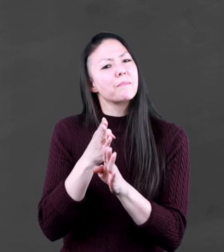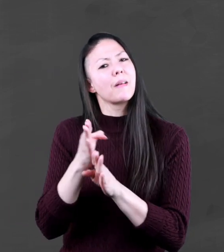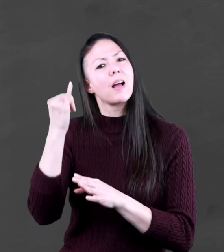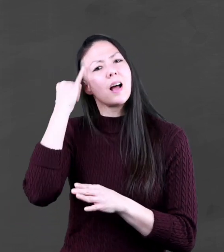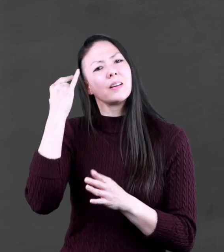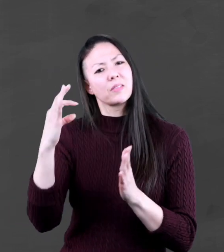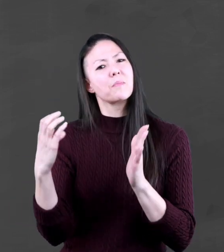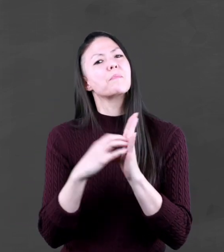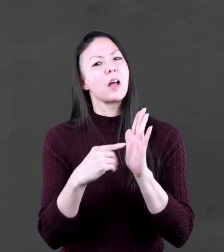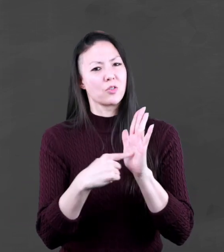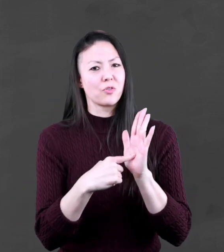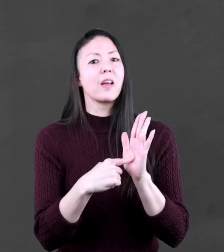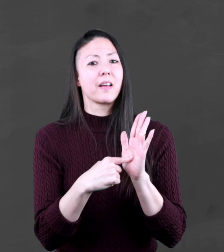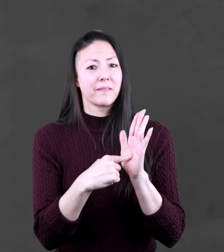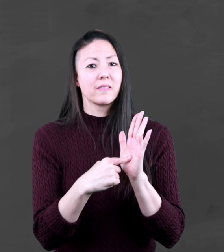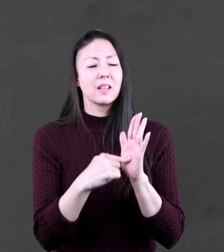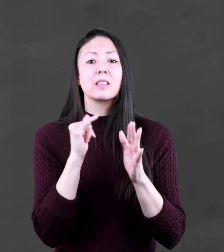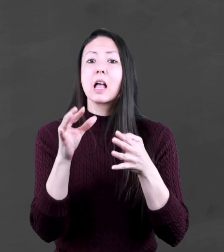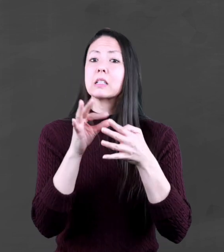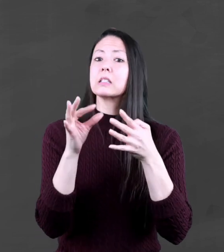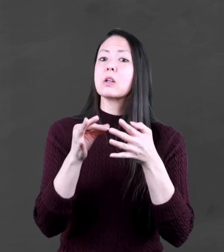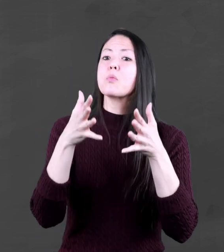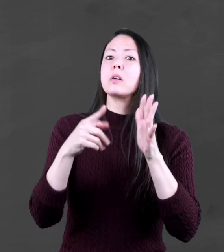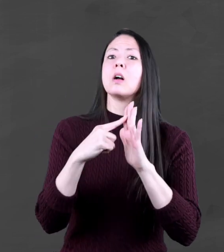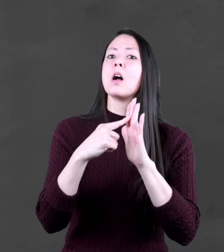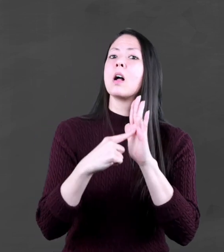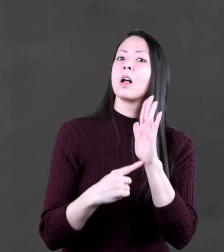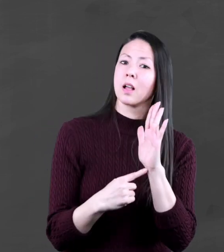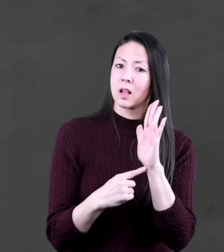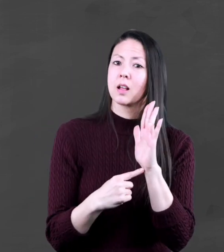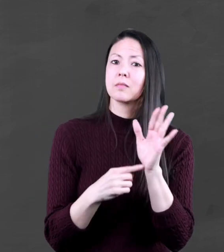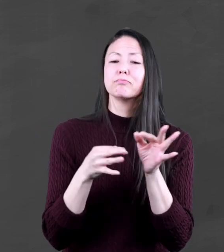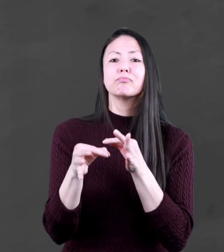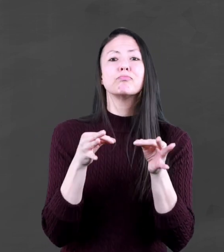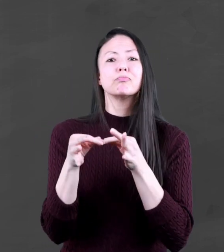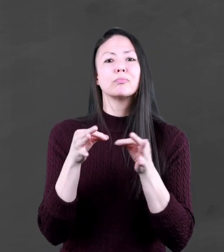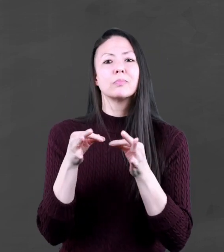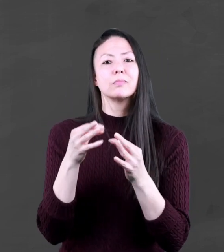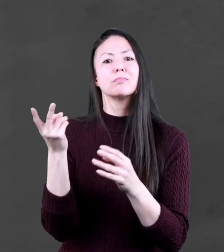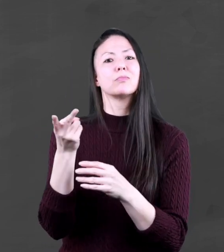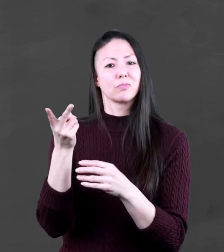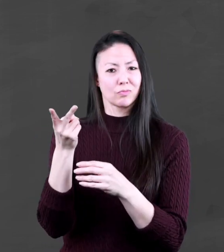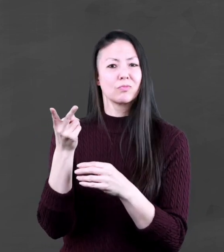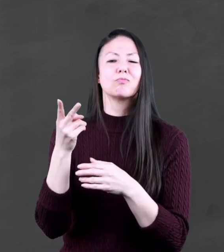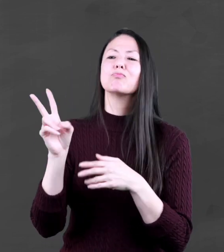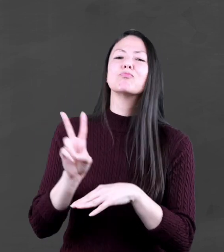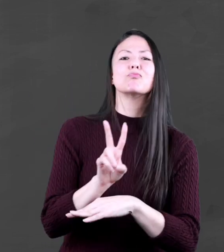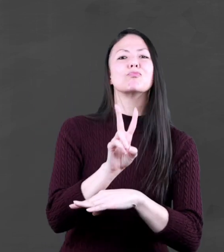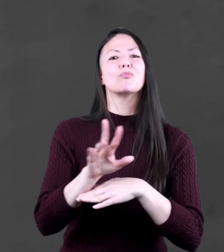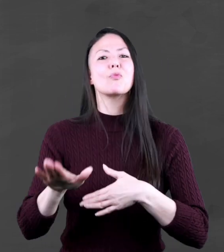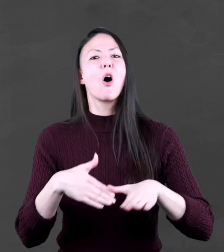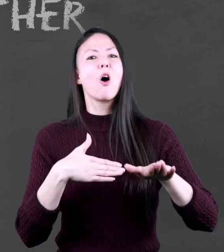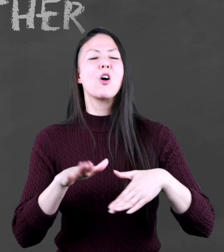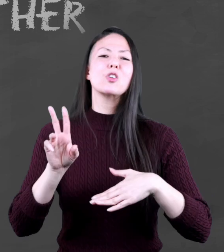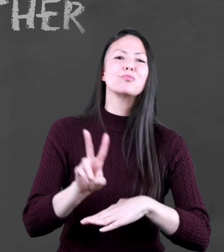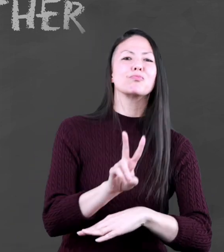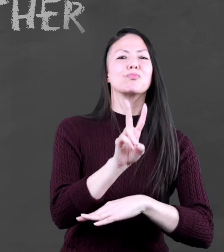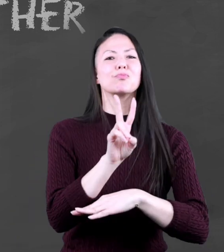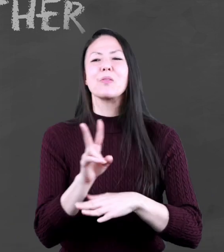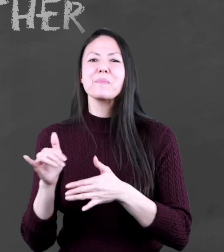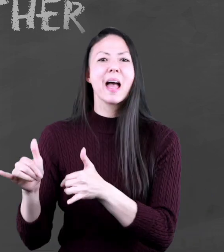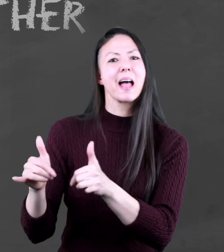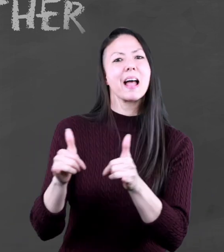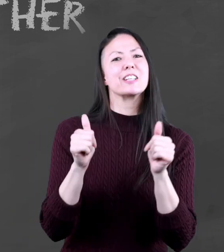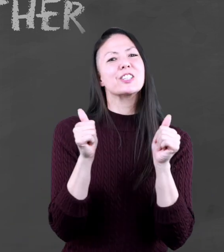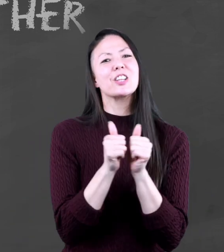is the main idea of this paragraph. The details in the rest of the paragraph, like the two of them going on walks